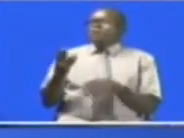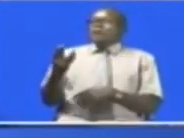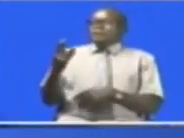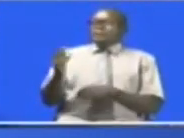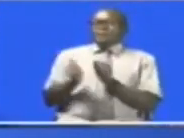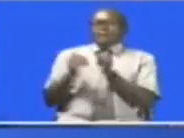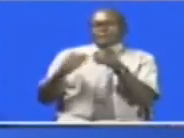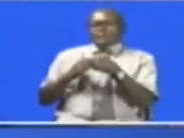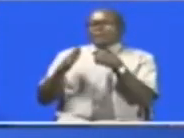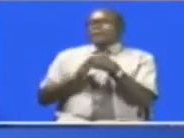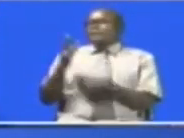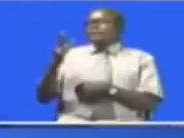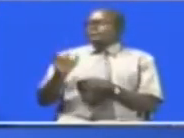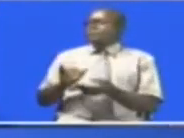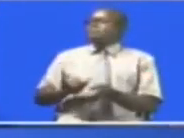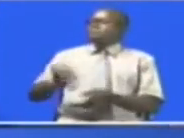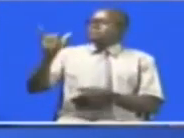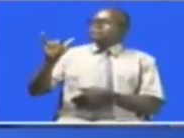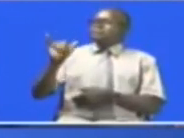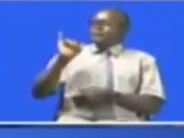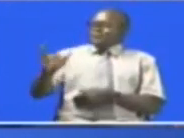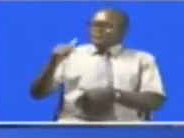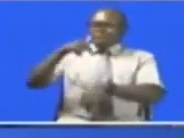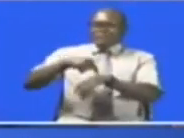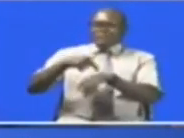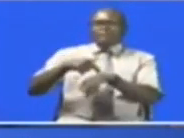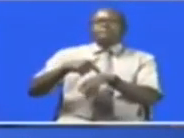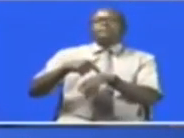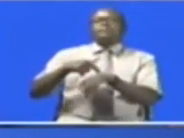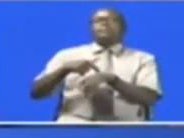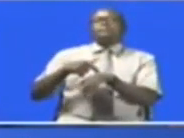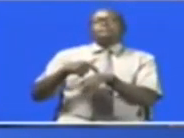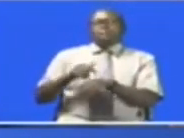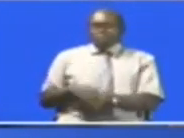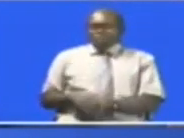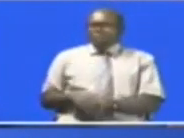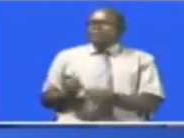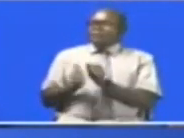April 1994, I went to Boston, and that is now I went to Boston